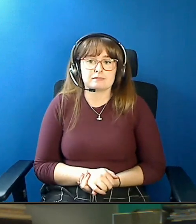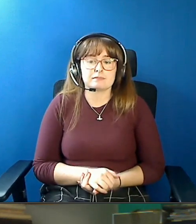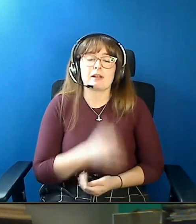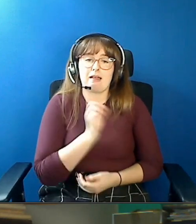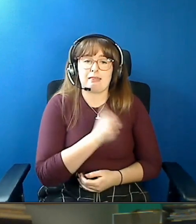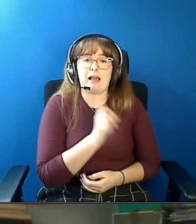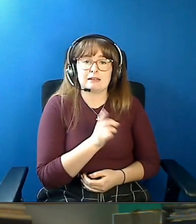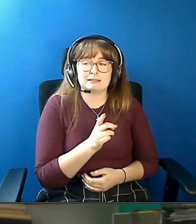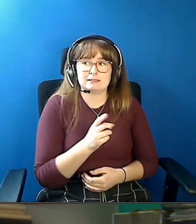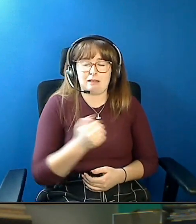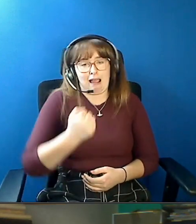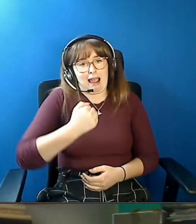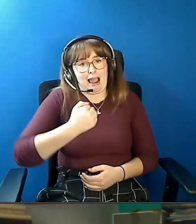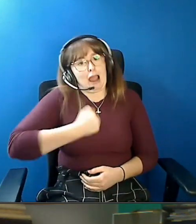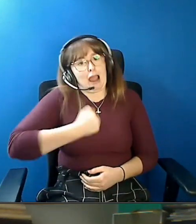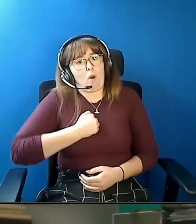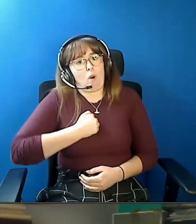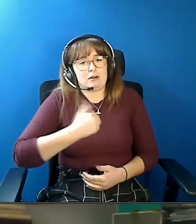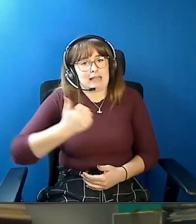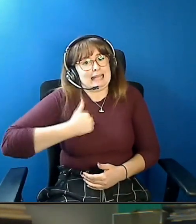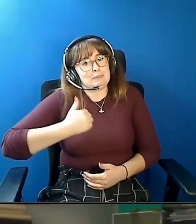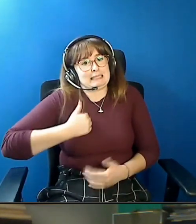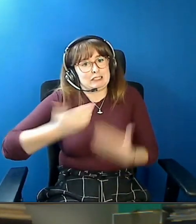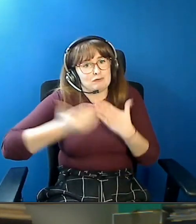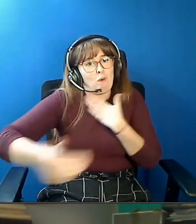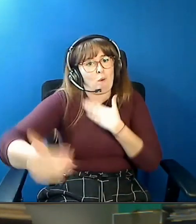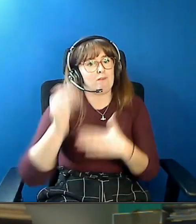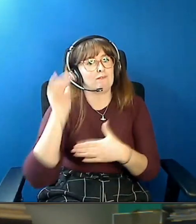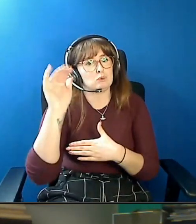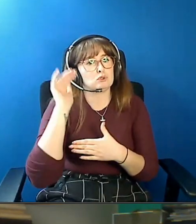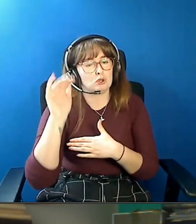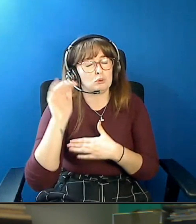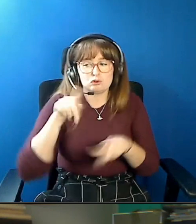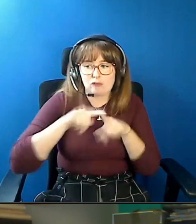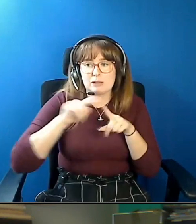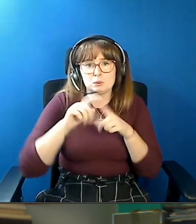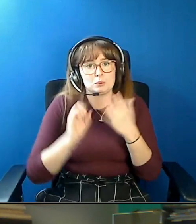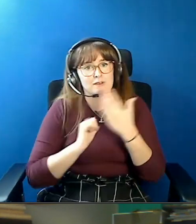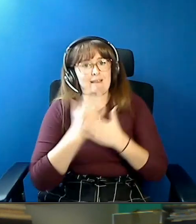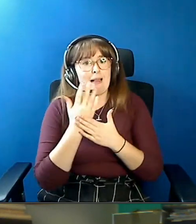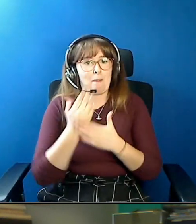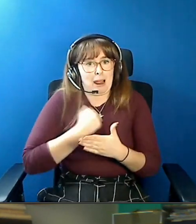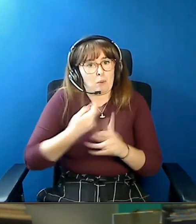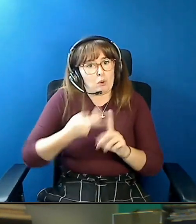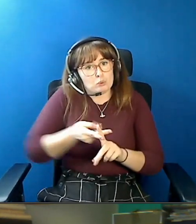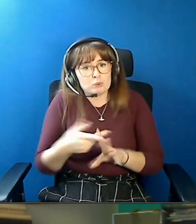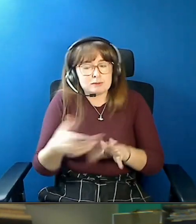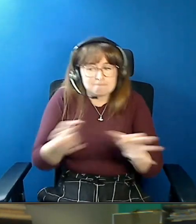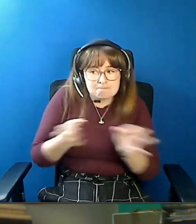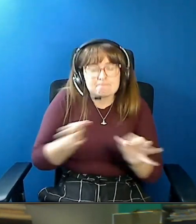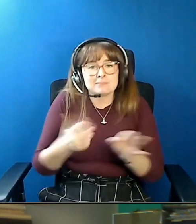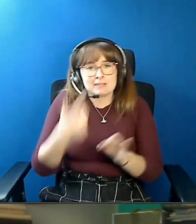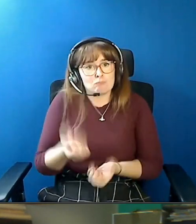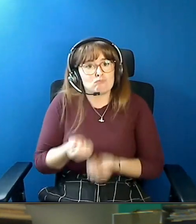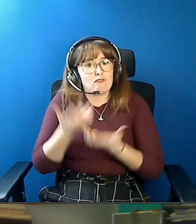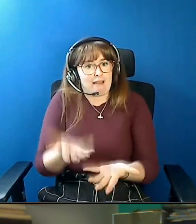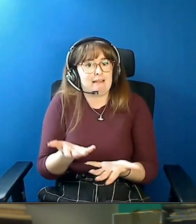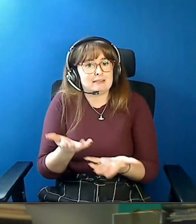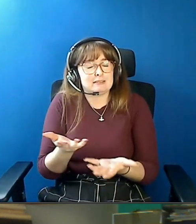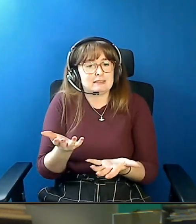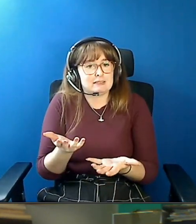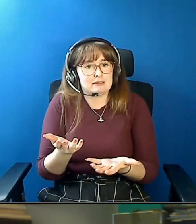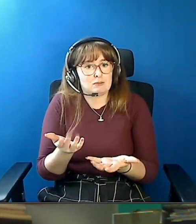see this going in the future. So we're continuing to develop our data and tools so that we can, provide that insight as